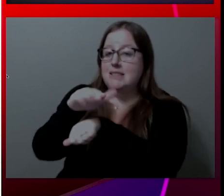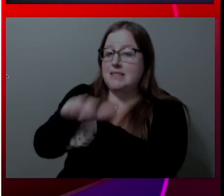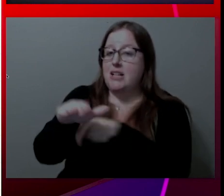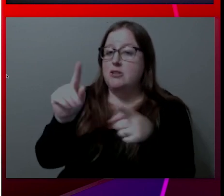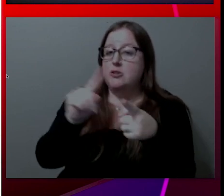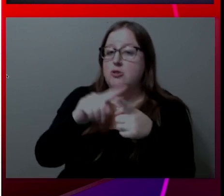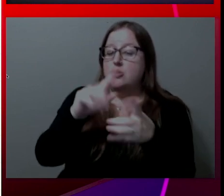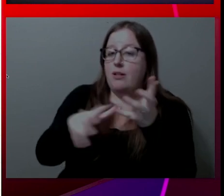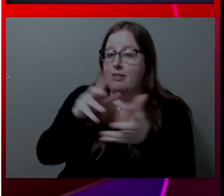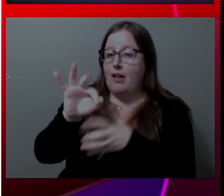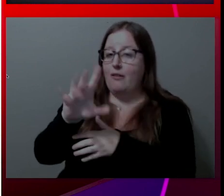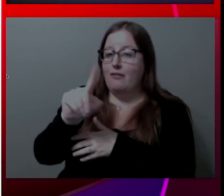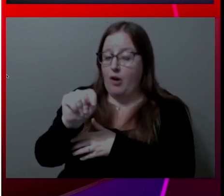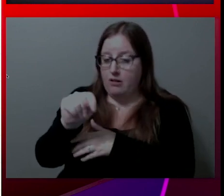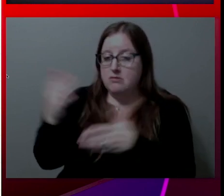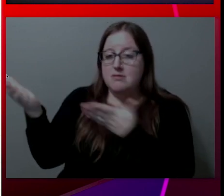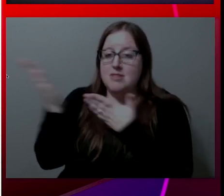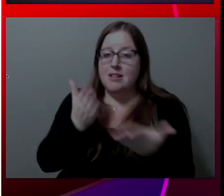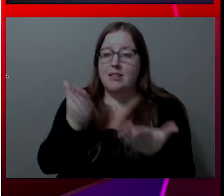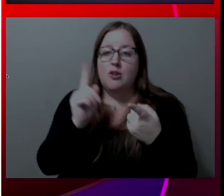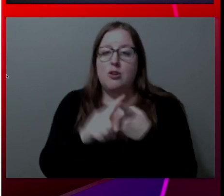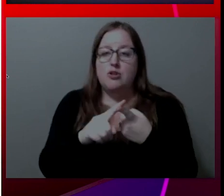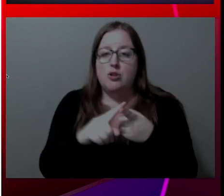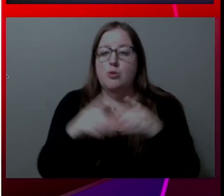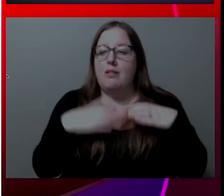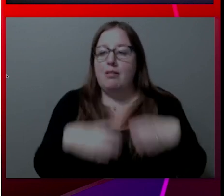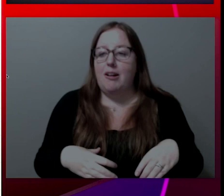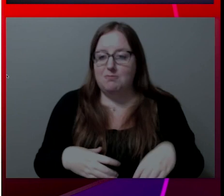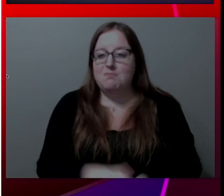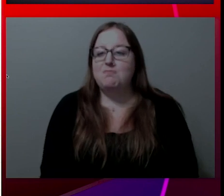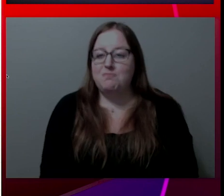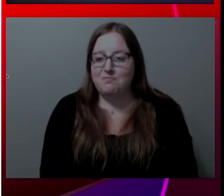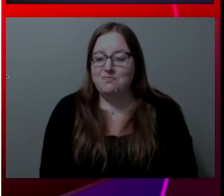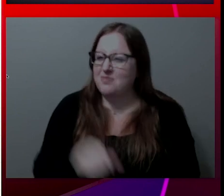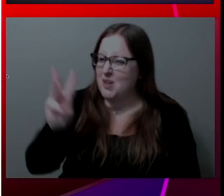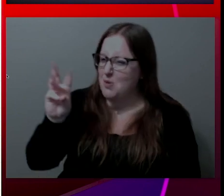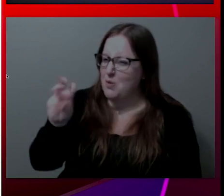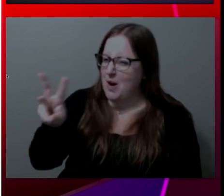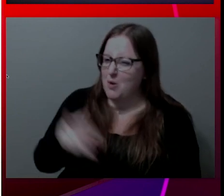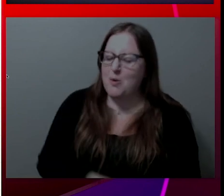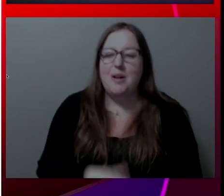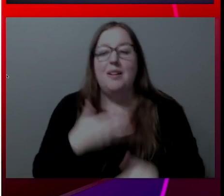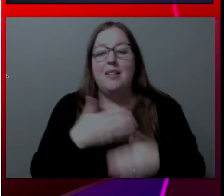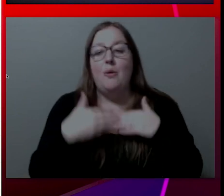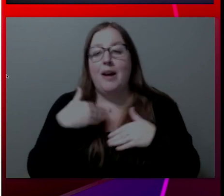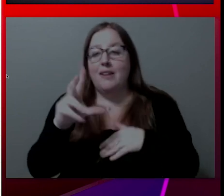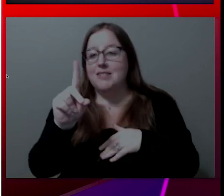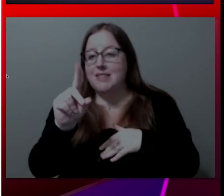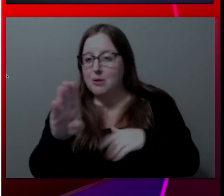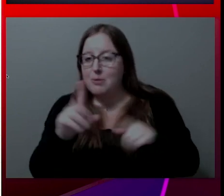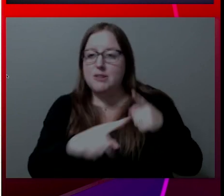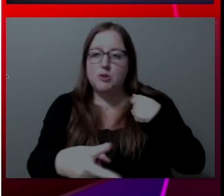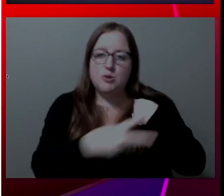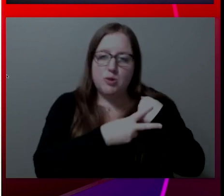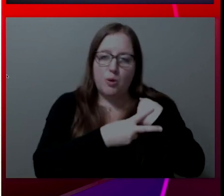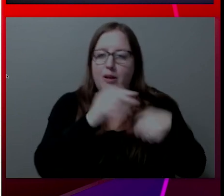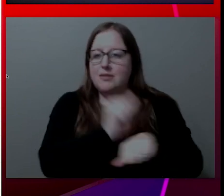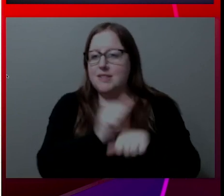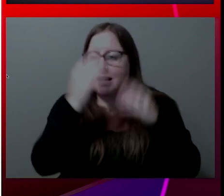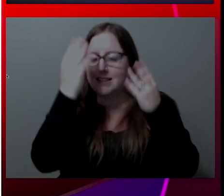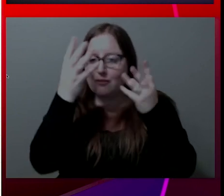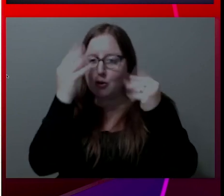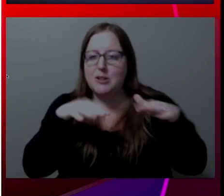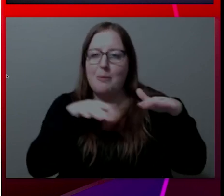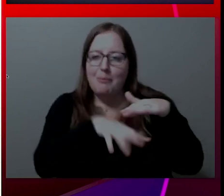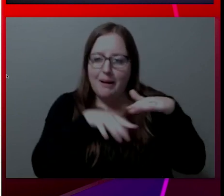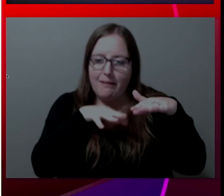CloudFront and deliver that to the client. Yeah. Wow. And then so we have also like our database to store task information, metadata, and